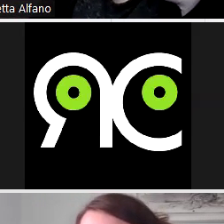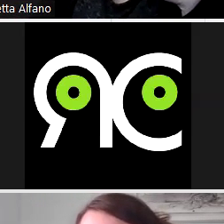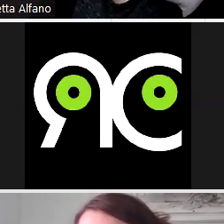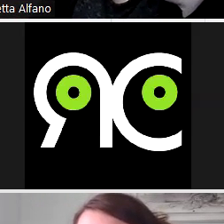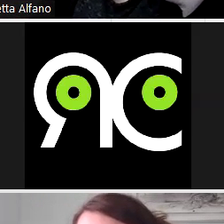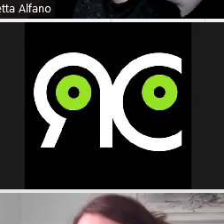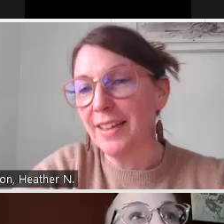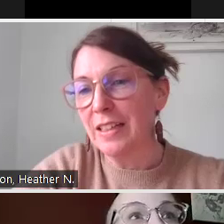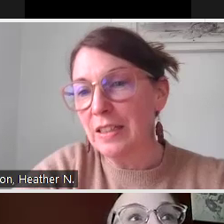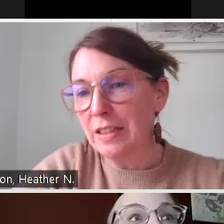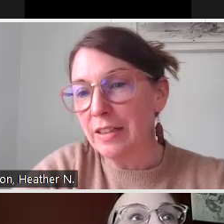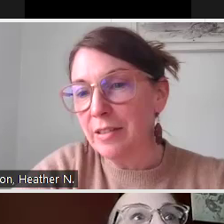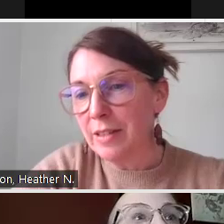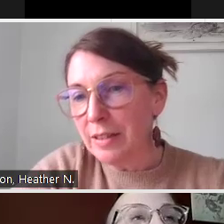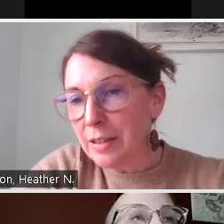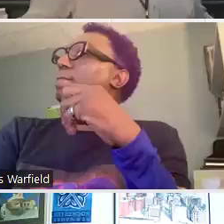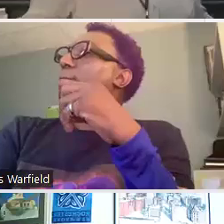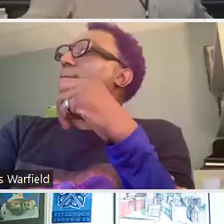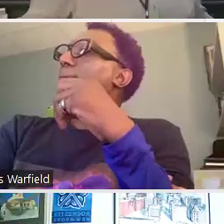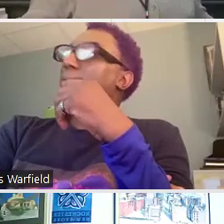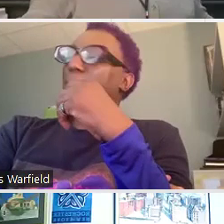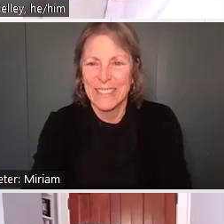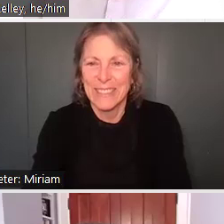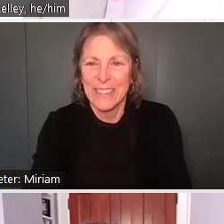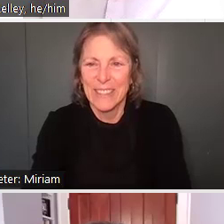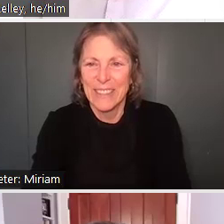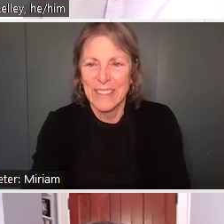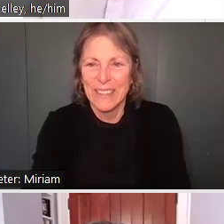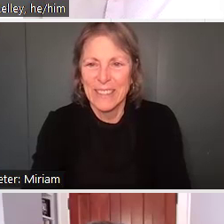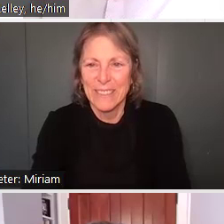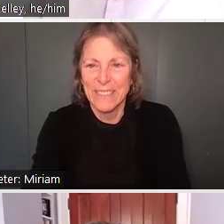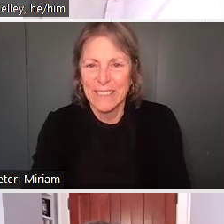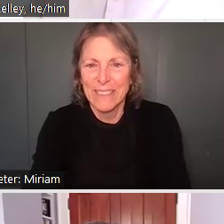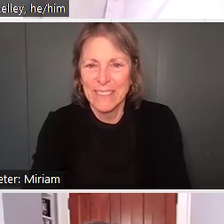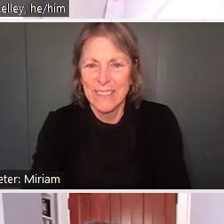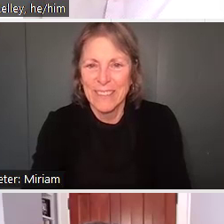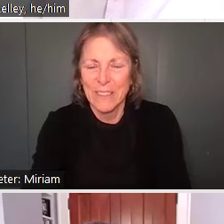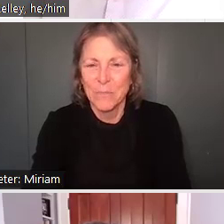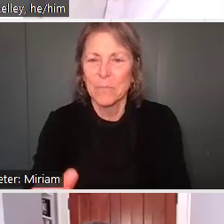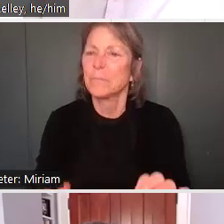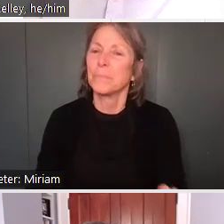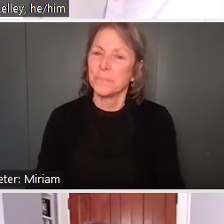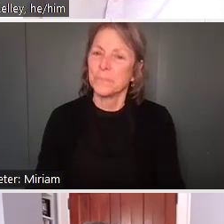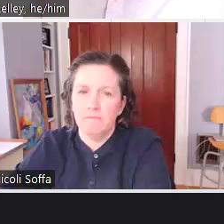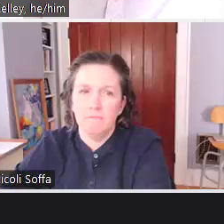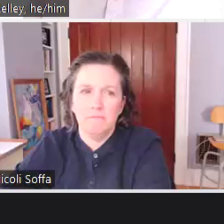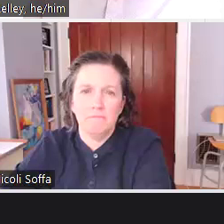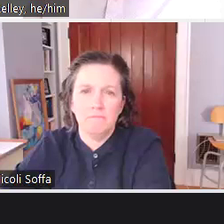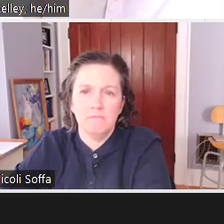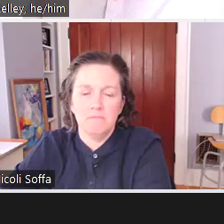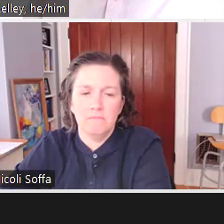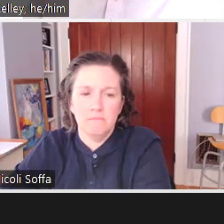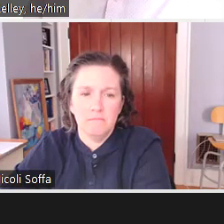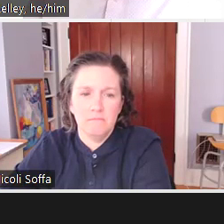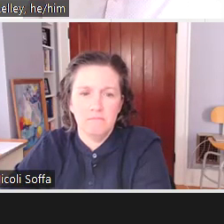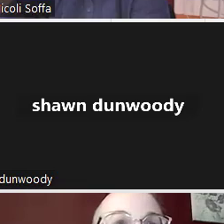Hello, everyone. So I was just kind of waiting for everyone to finish with their suggestions. For number 7,